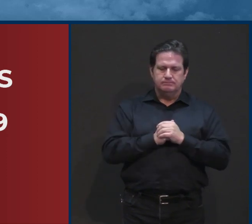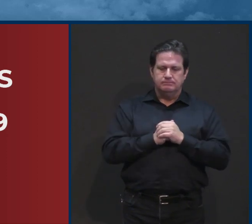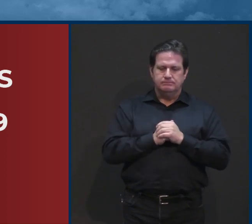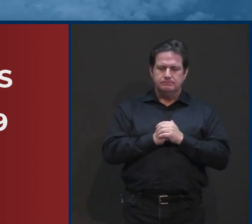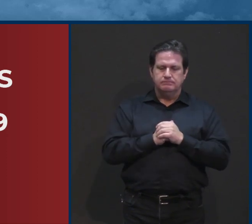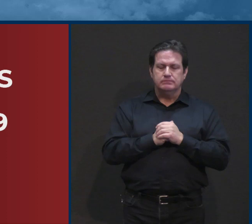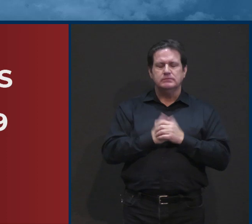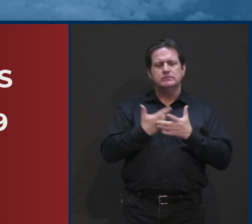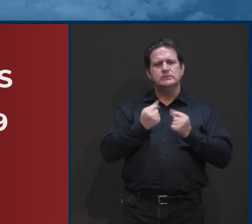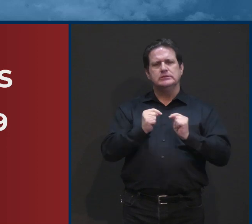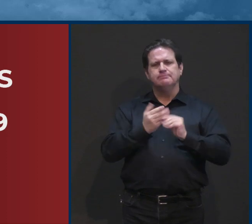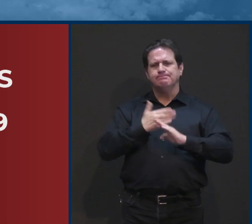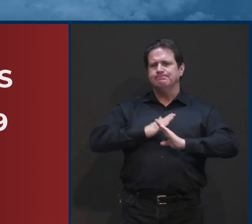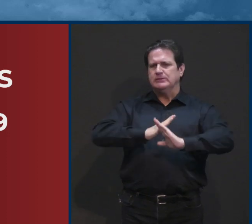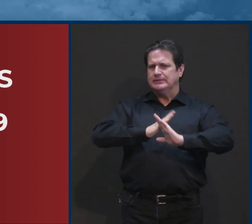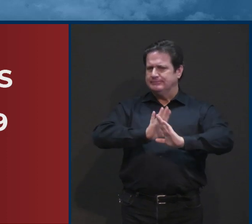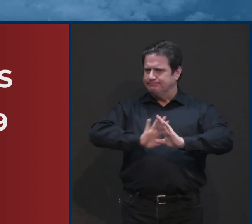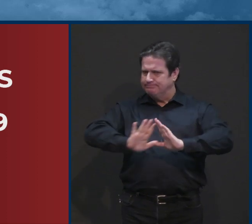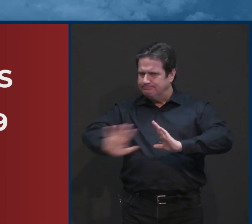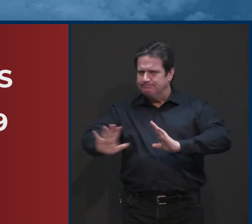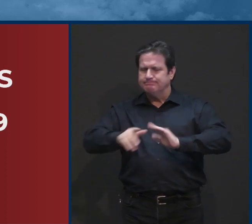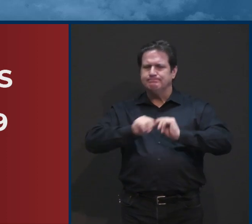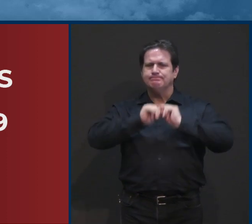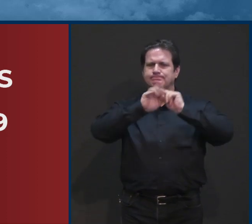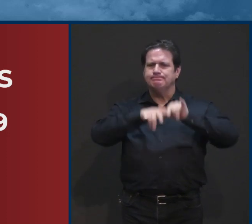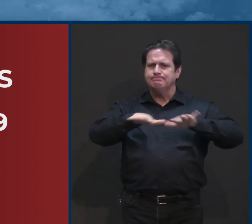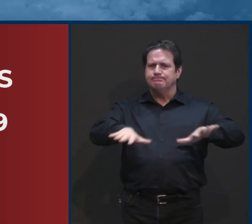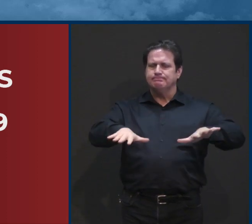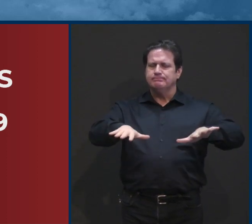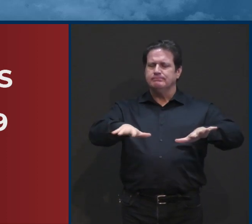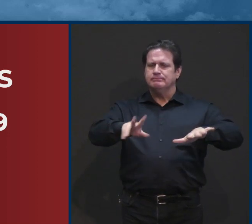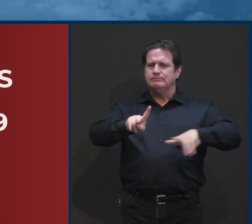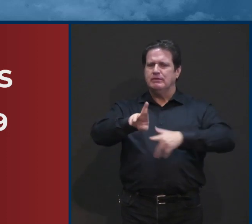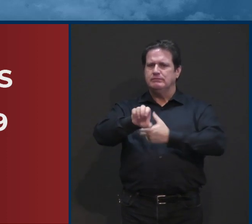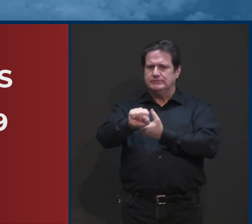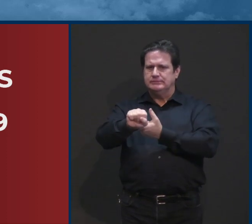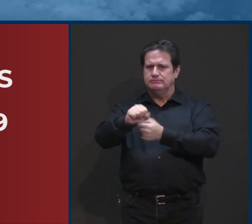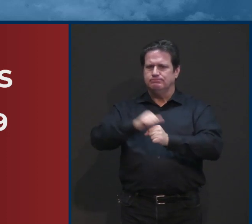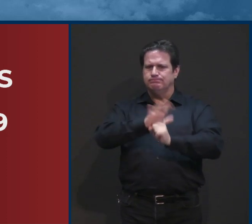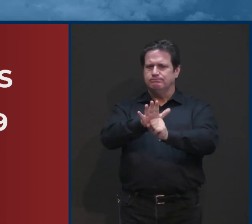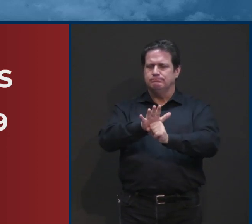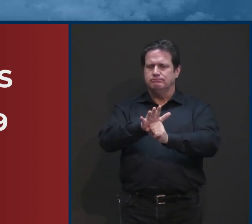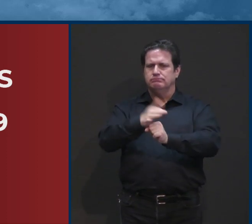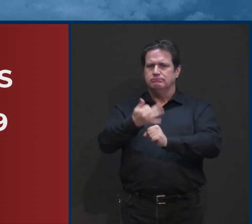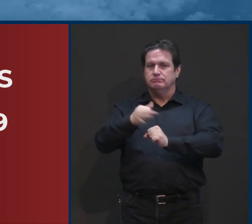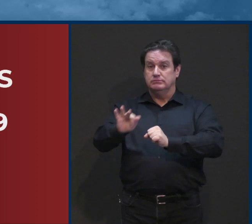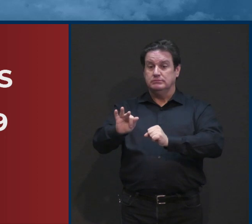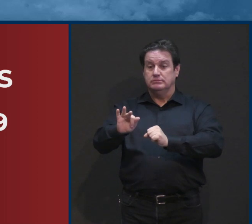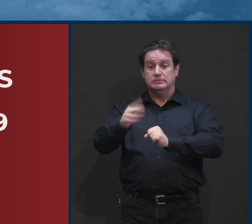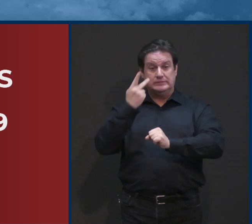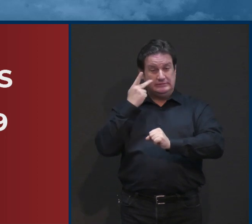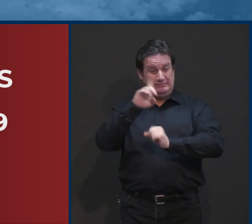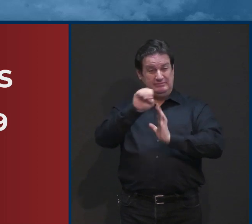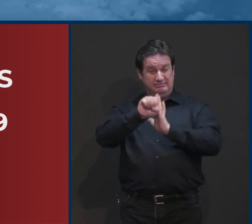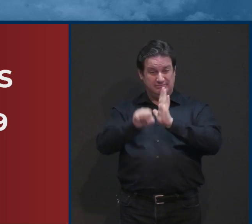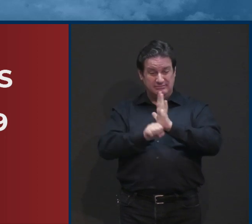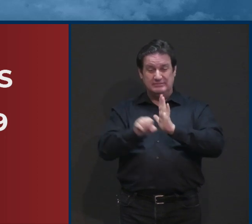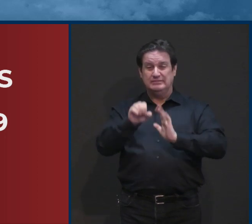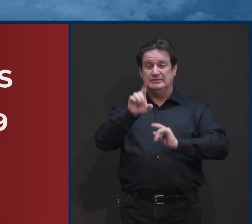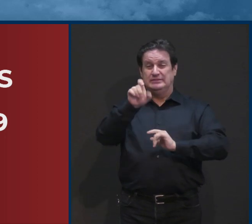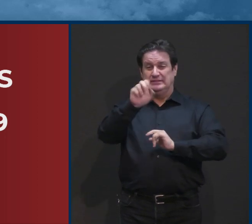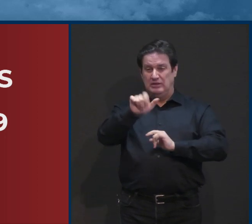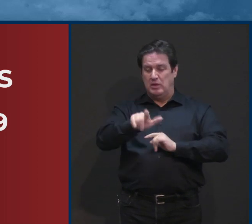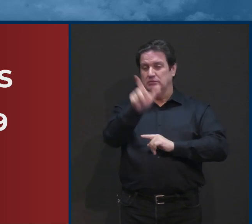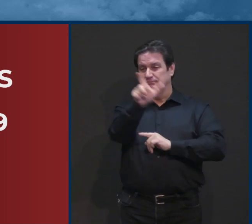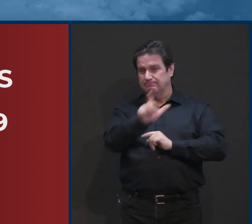to try to prevent continuing spread of the virus here in our state. And we're seeing it in every demographic